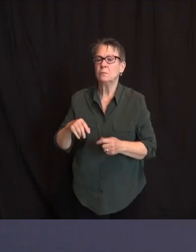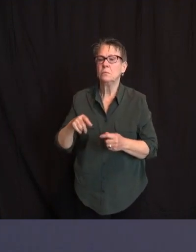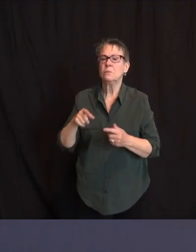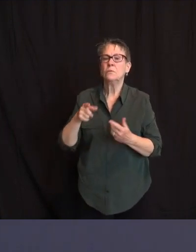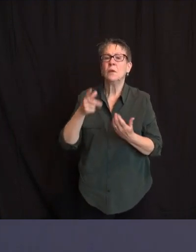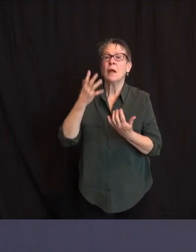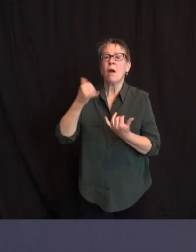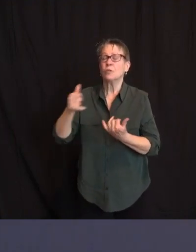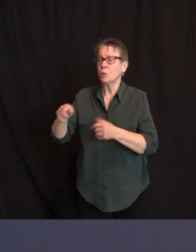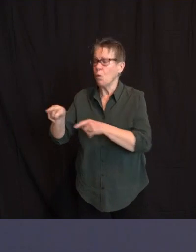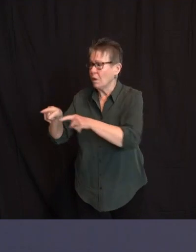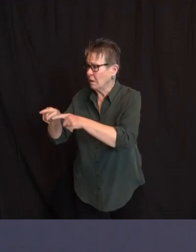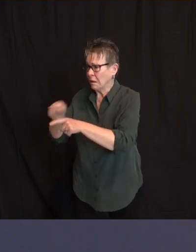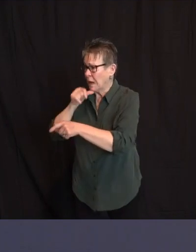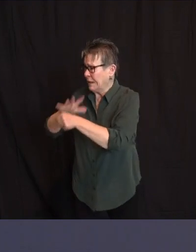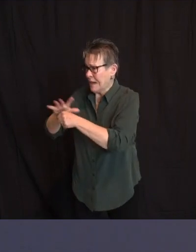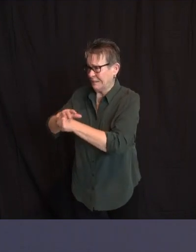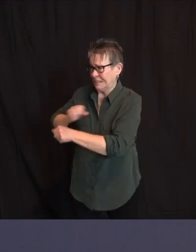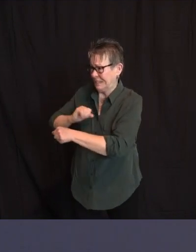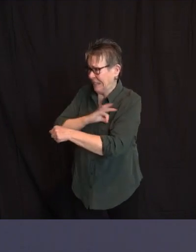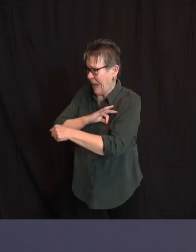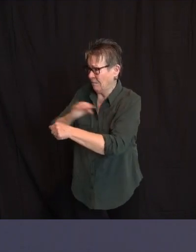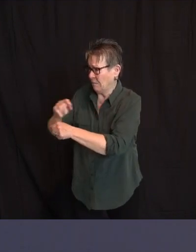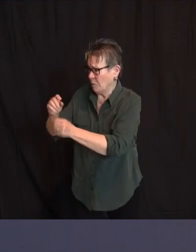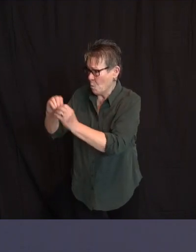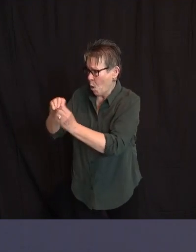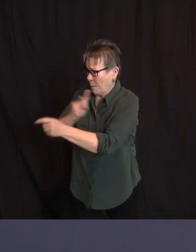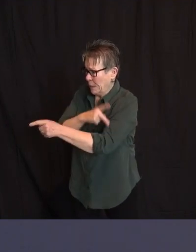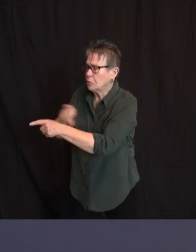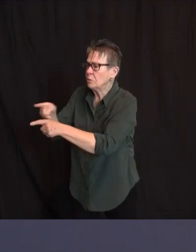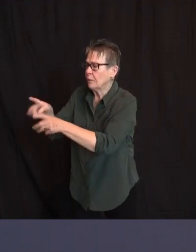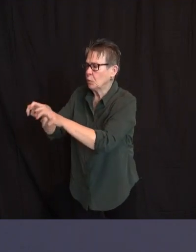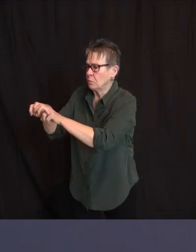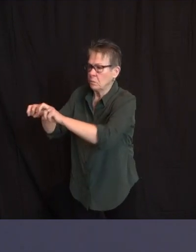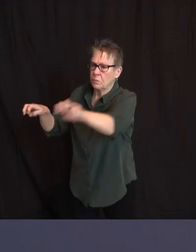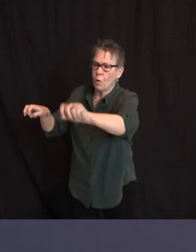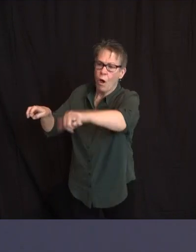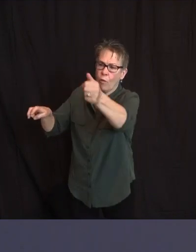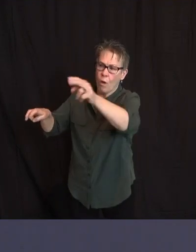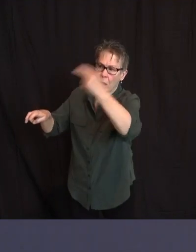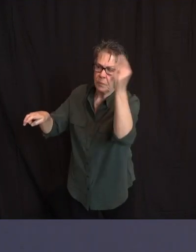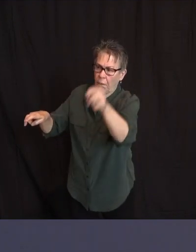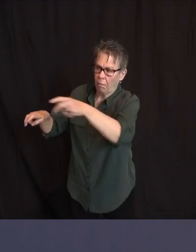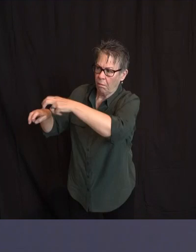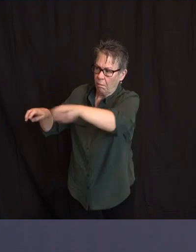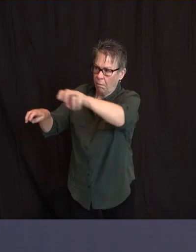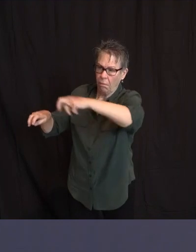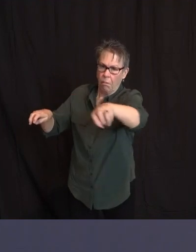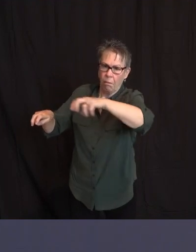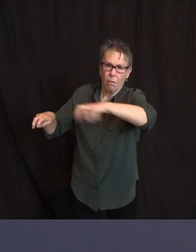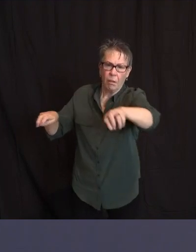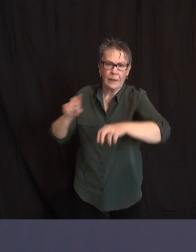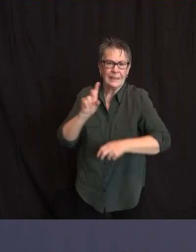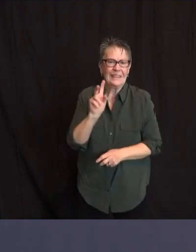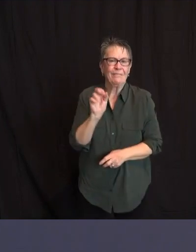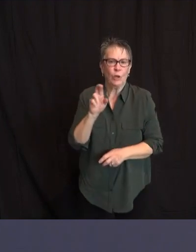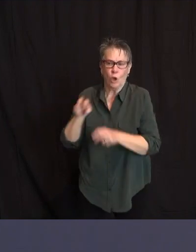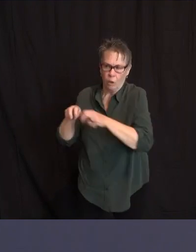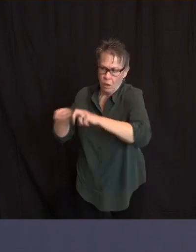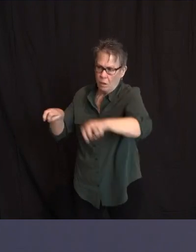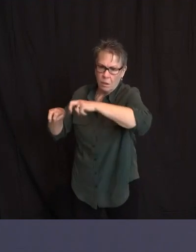to look at the 15,000 volunteers, and we're sorting through that, getting licenses in line, and we